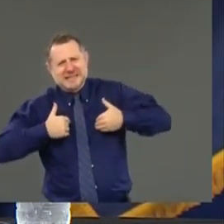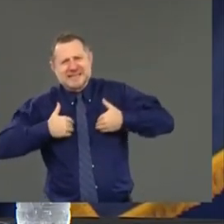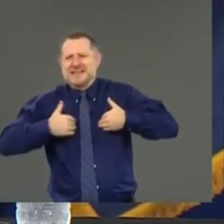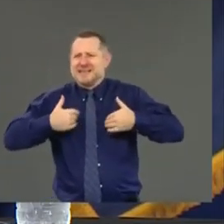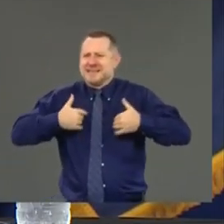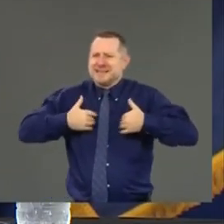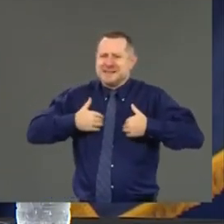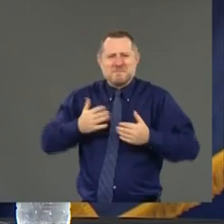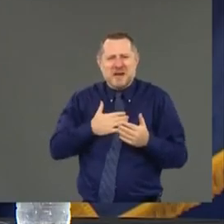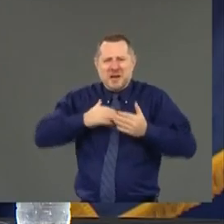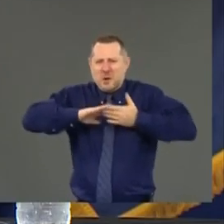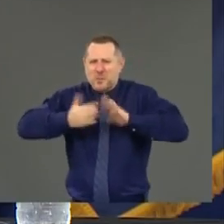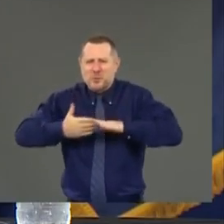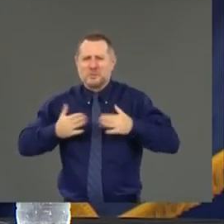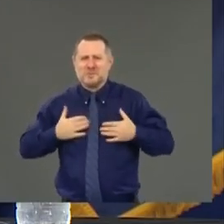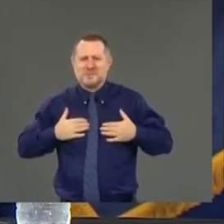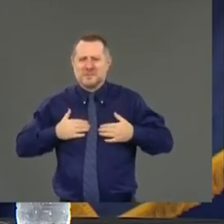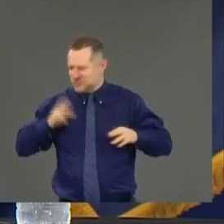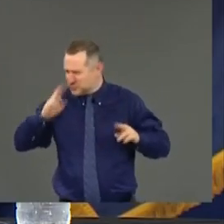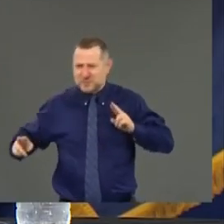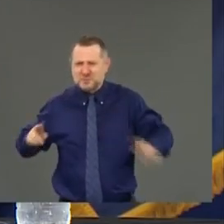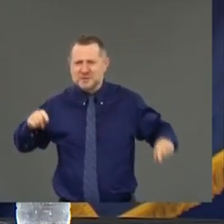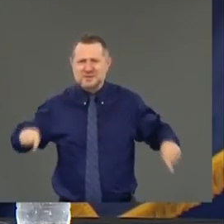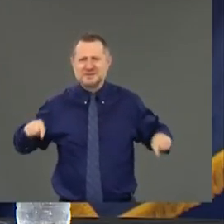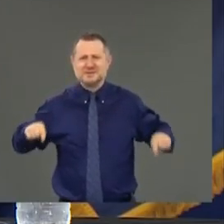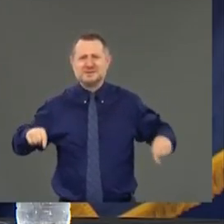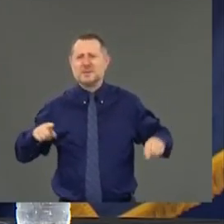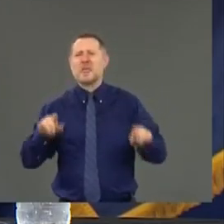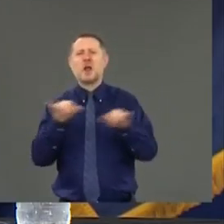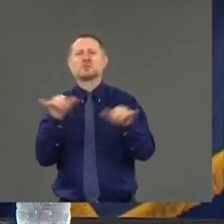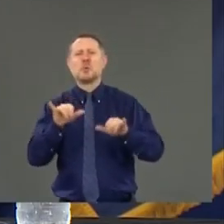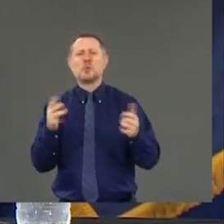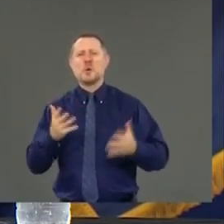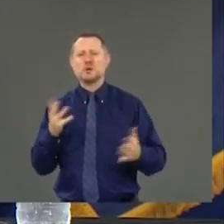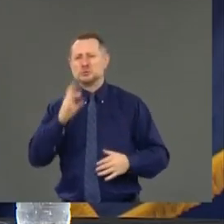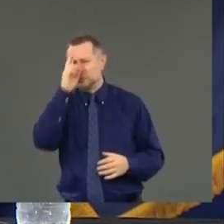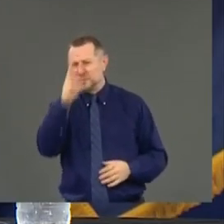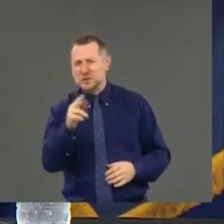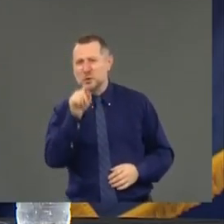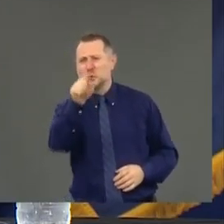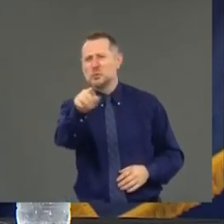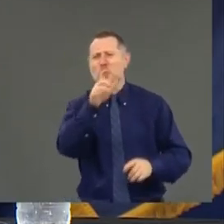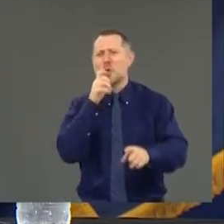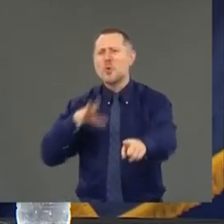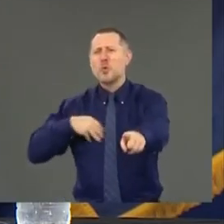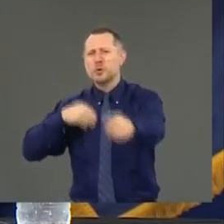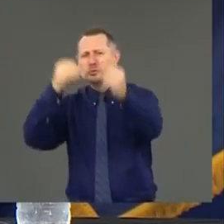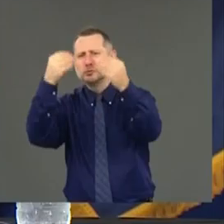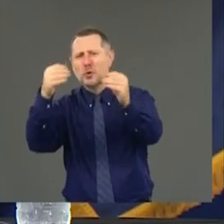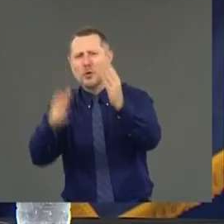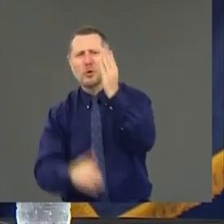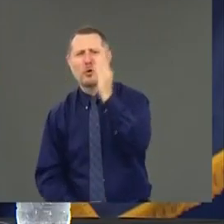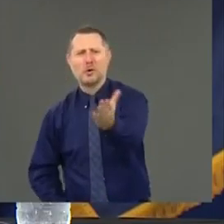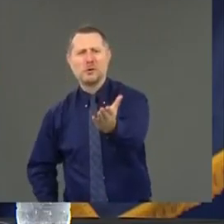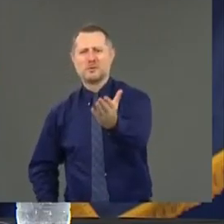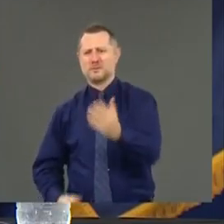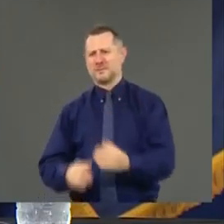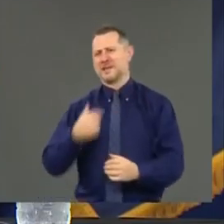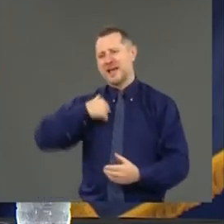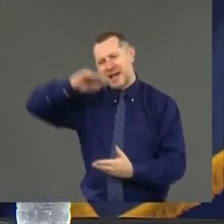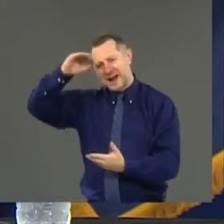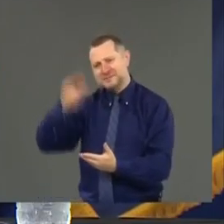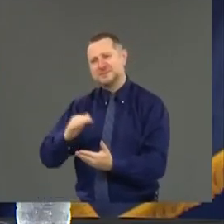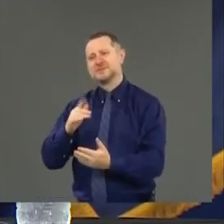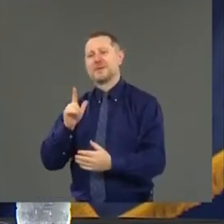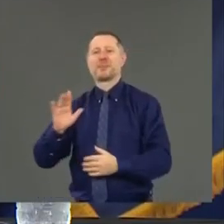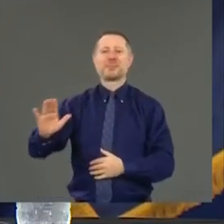your fellow neighbors, but it's also respecting the store owners, and it's also decreasing the anxiety, because